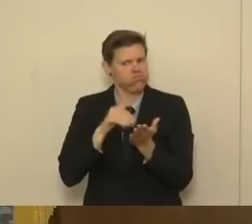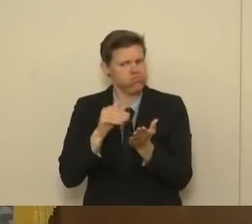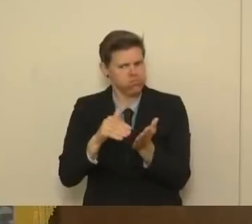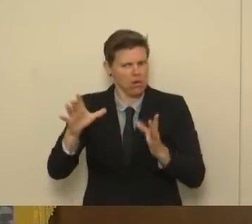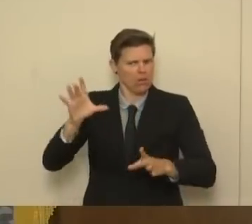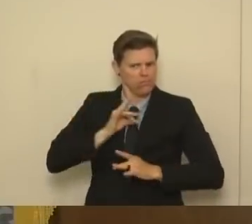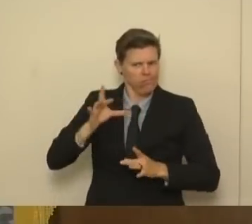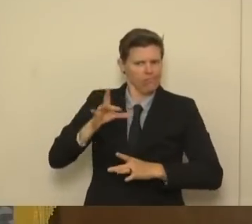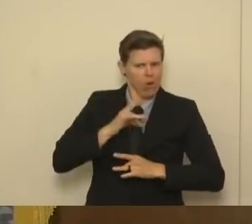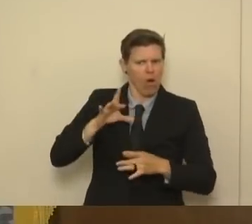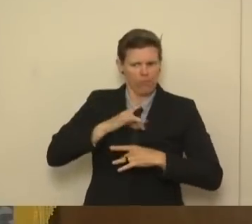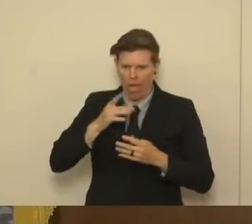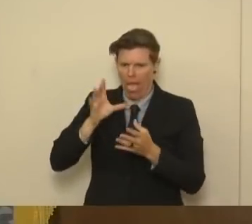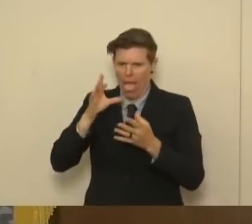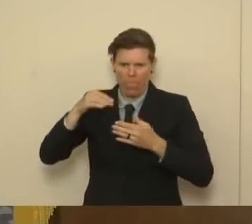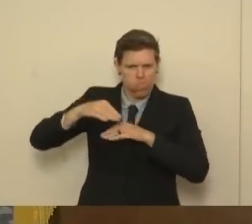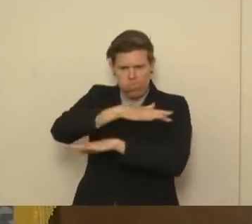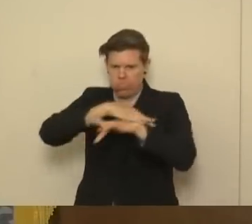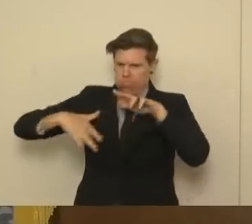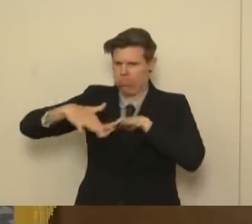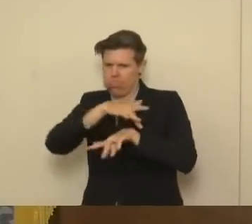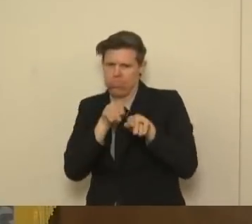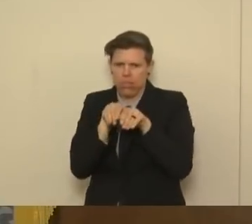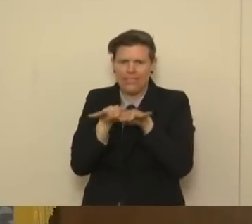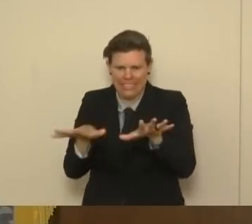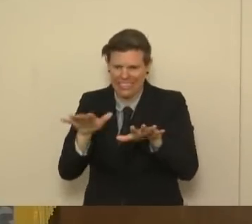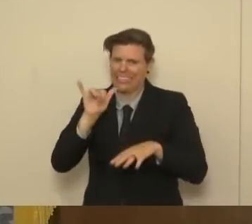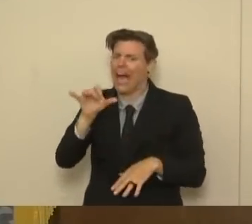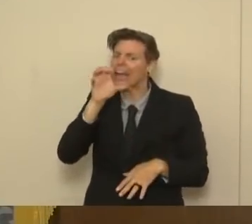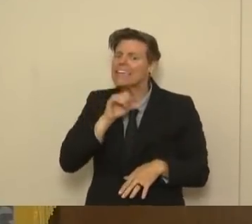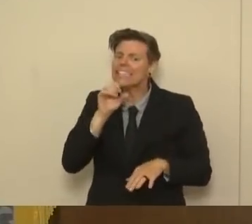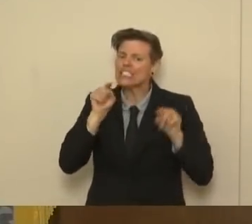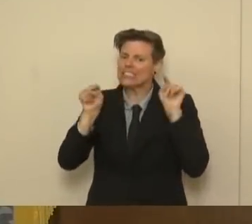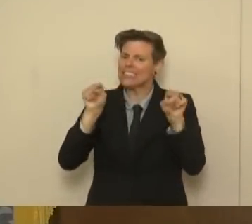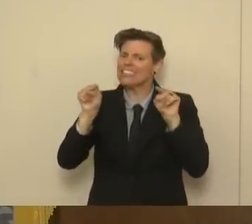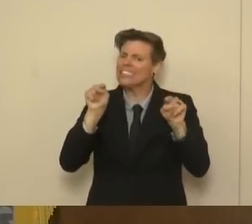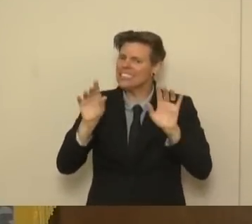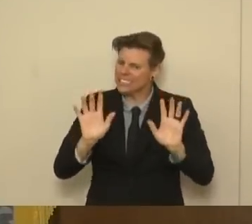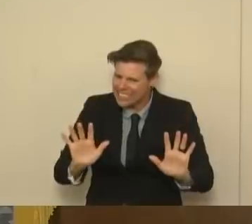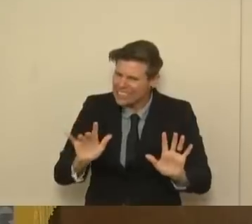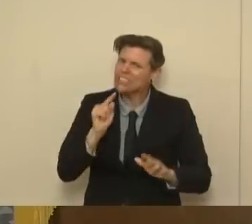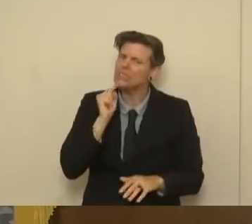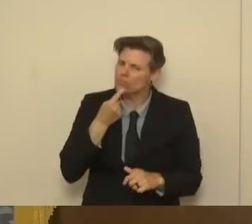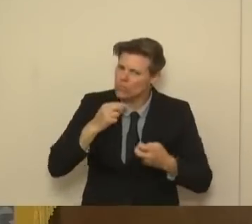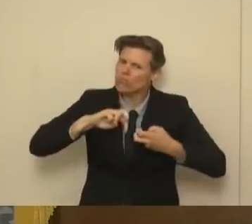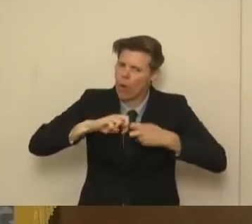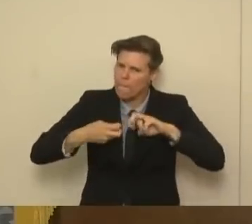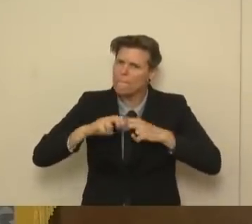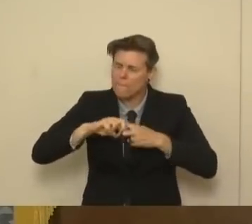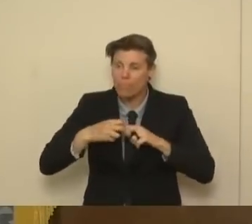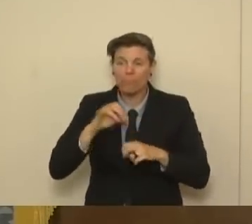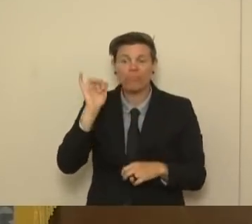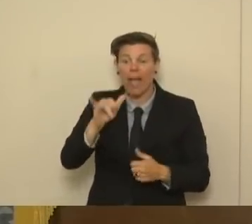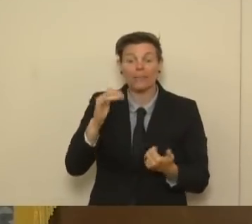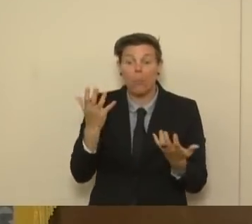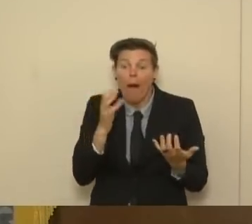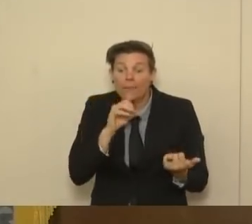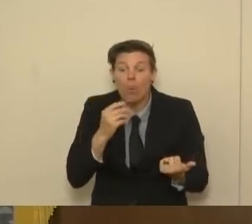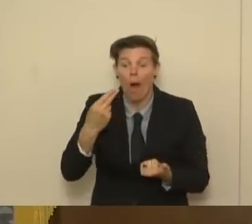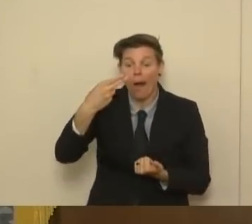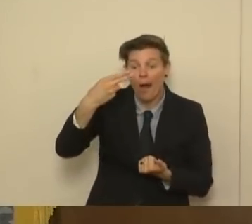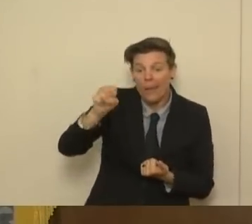is a huge problem because these are populations, high school, college, right,